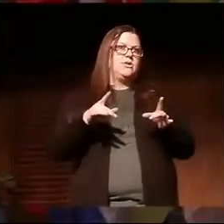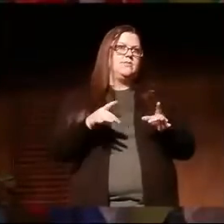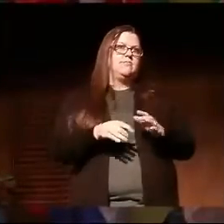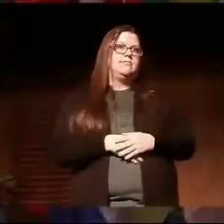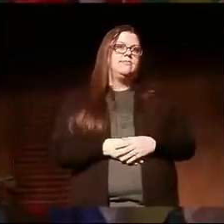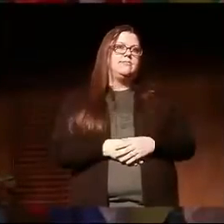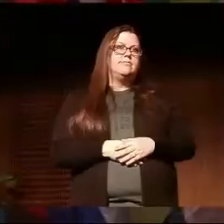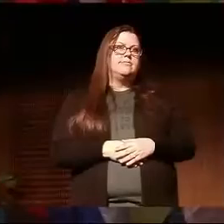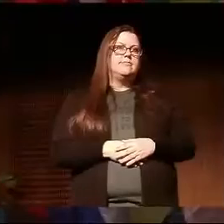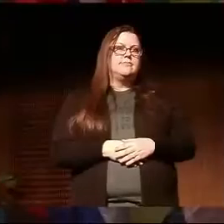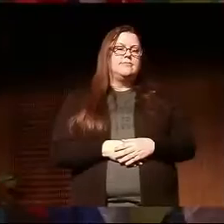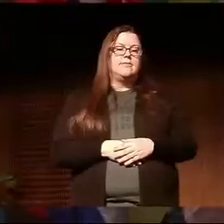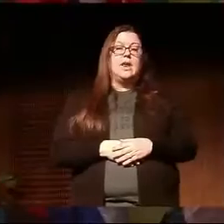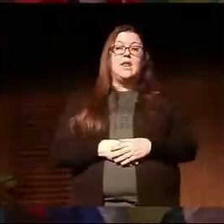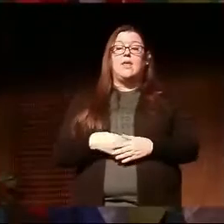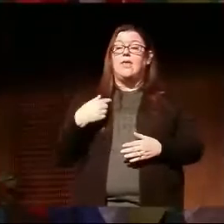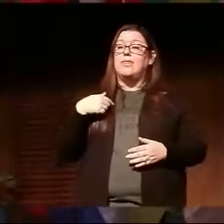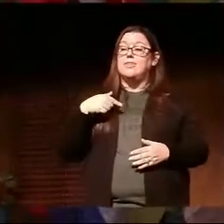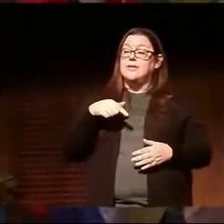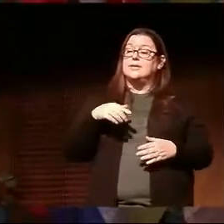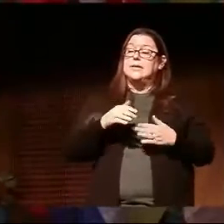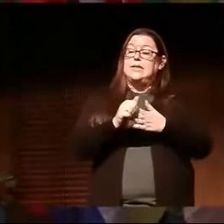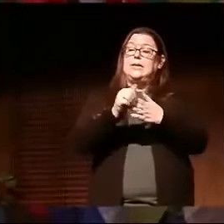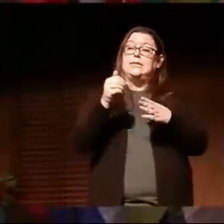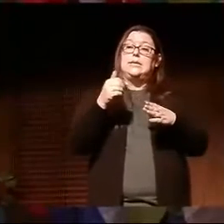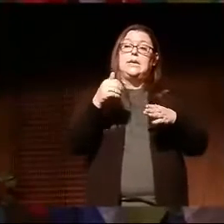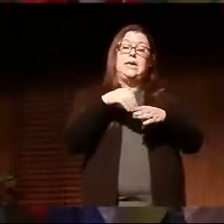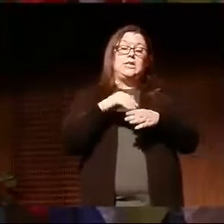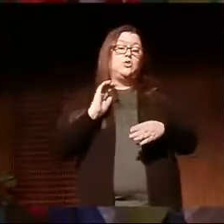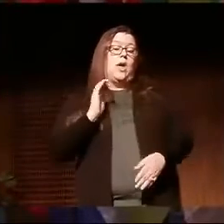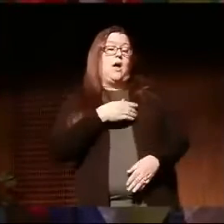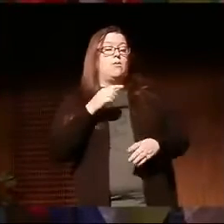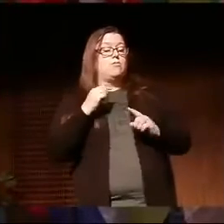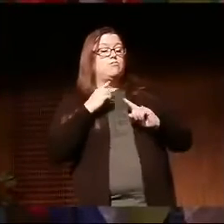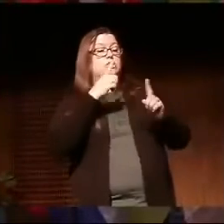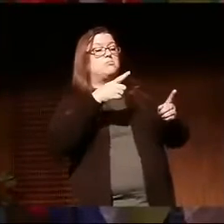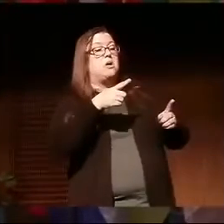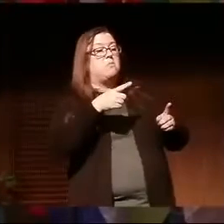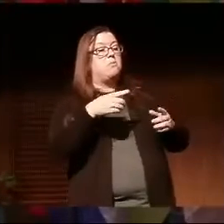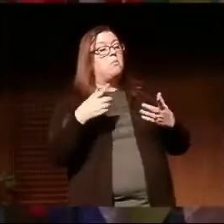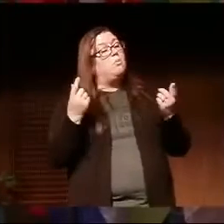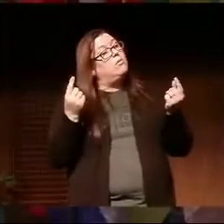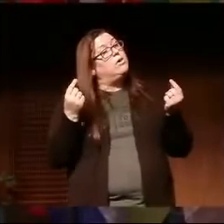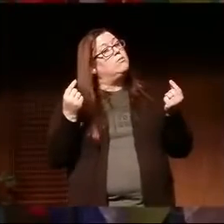And this bleeds into our response to the trials that we face. Well, what do we do then? We do face these trials.